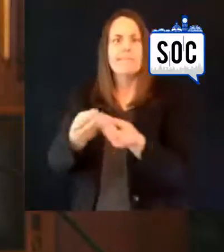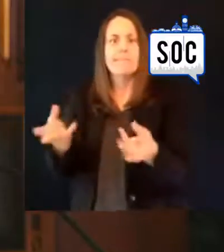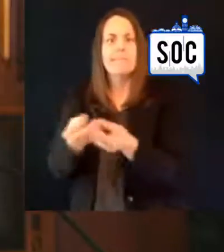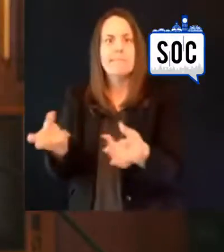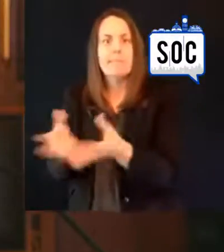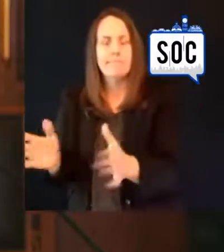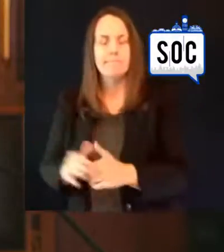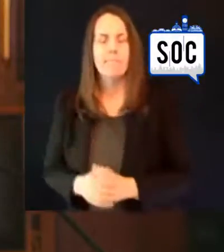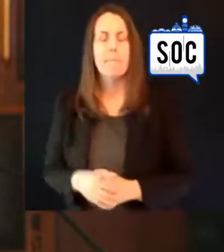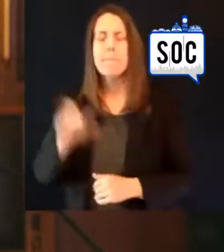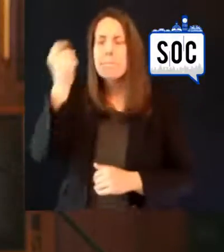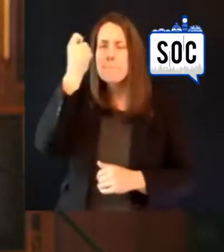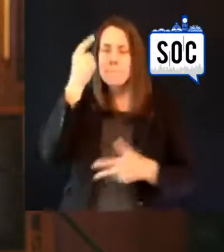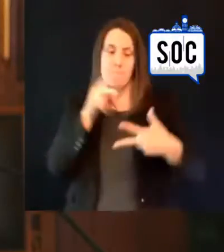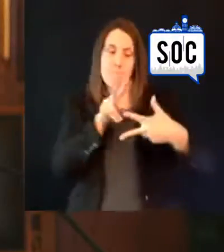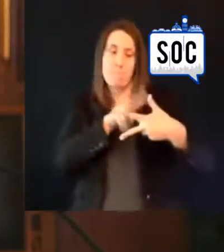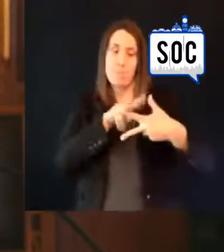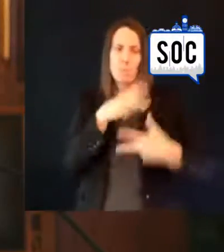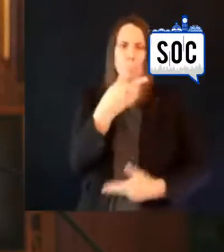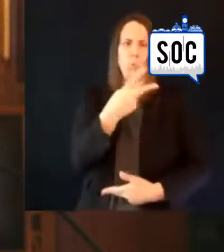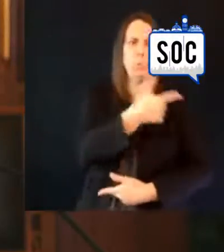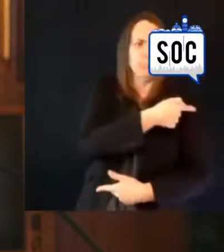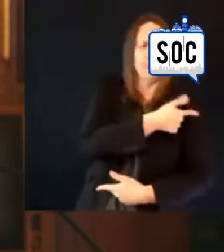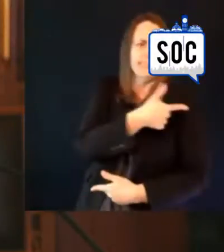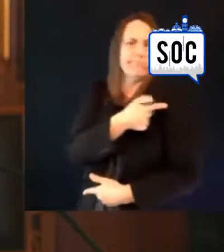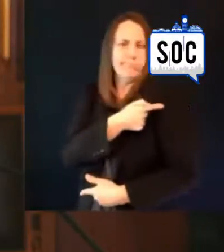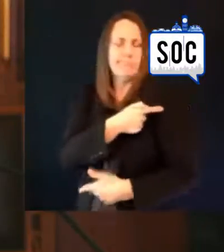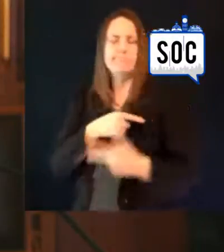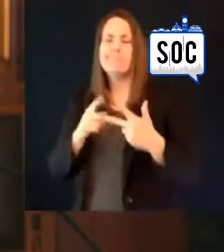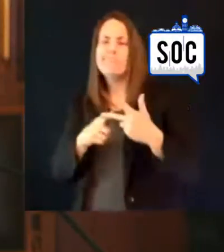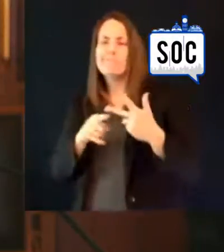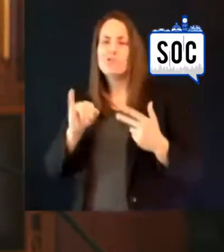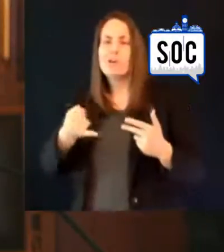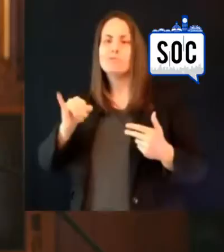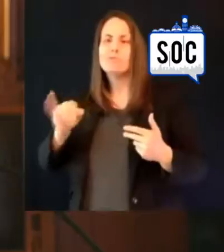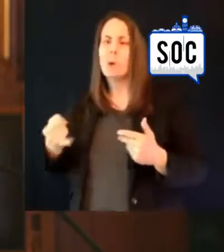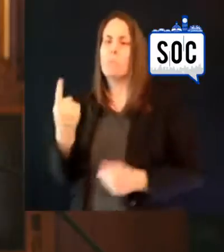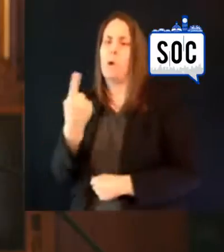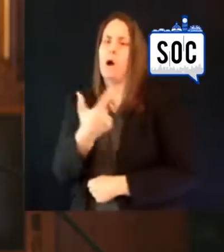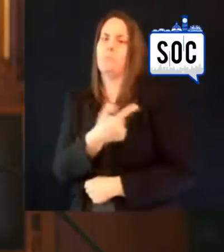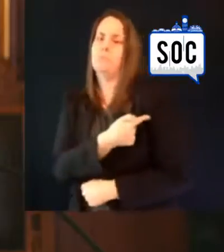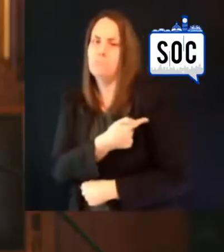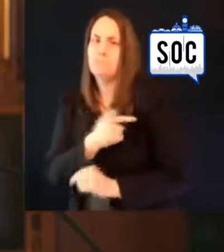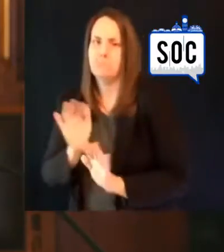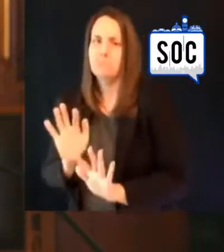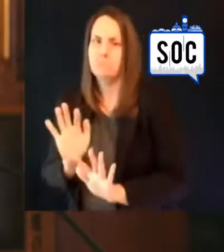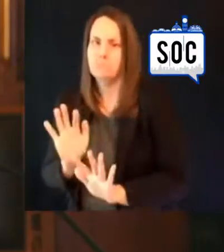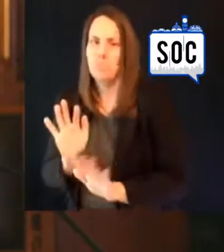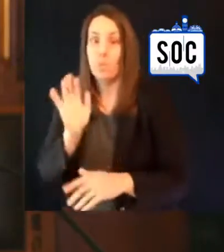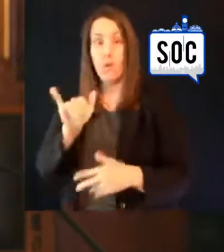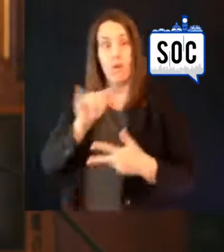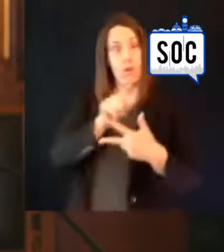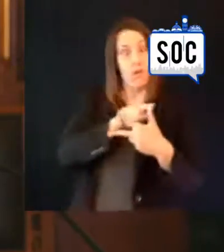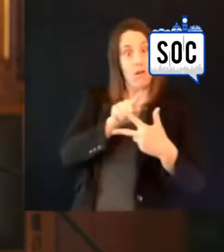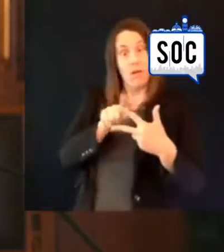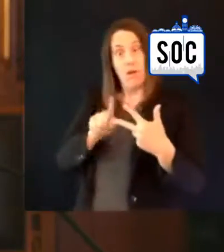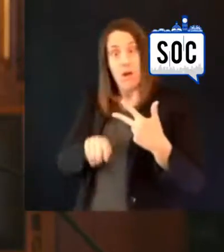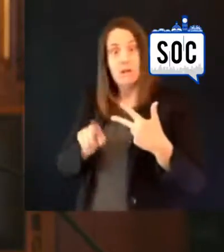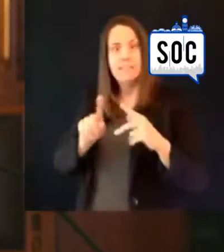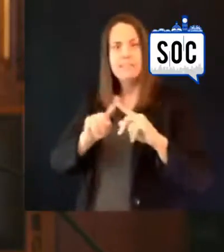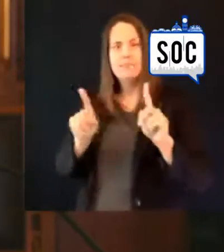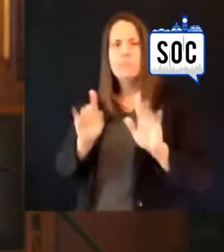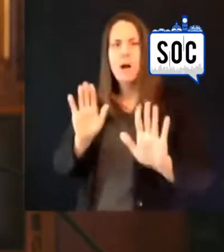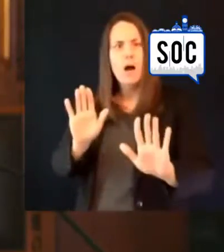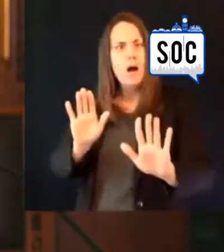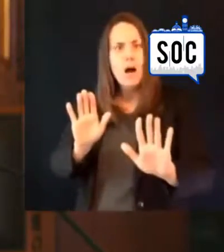but Moderna and Pfizer both require a second dose for the series to be complete. Wisconsin is a leader in